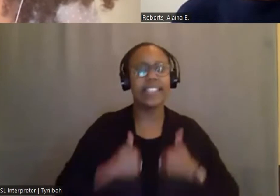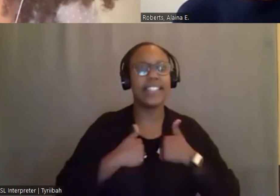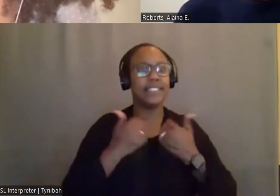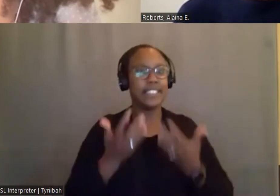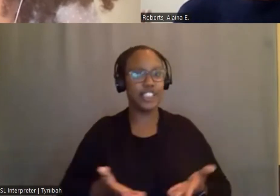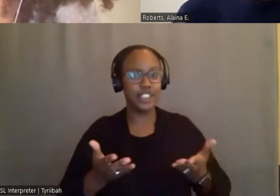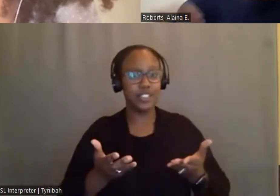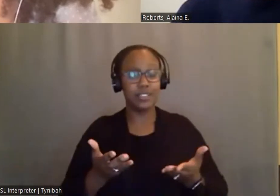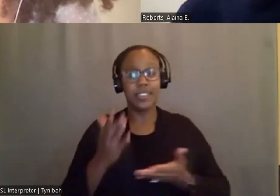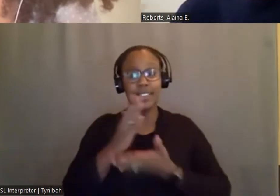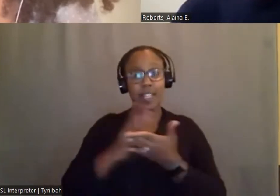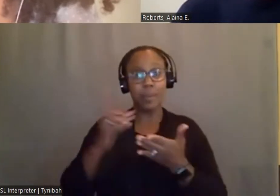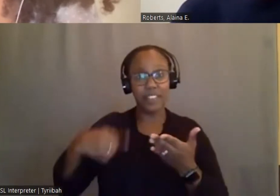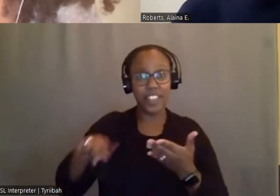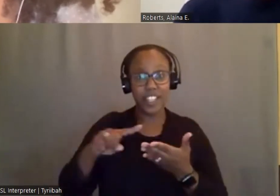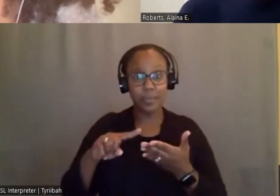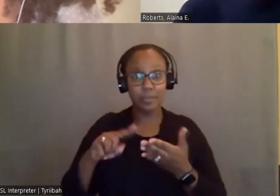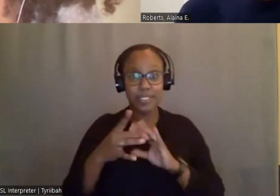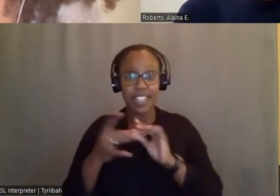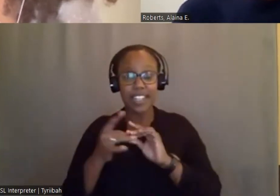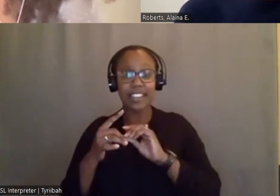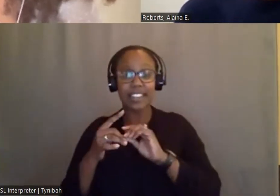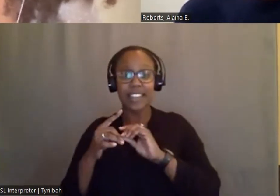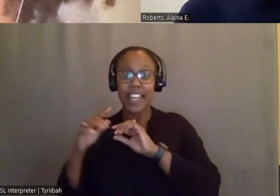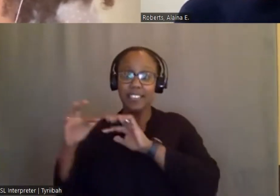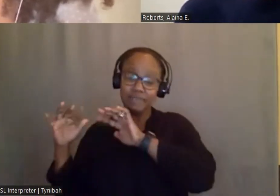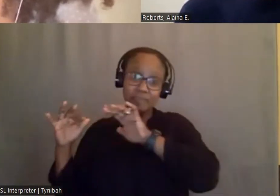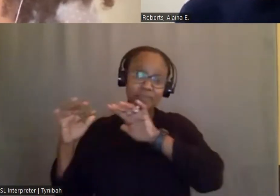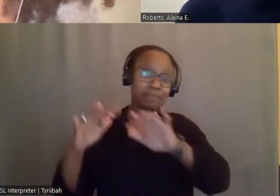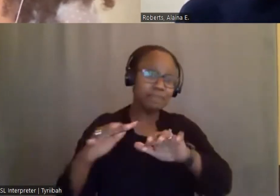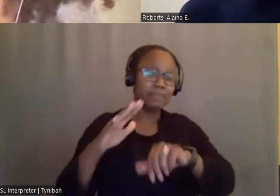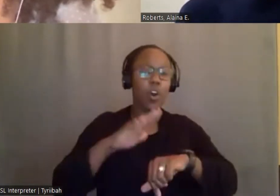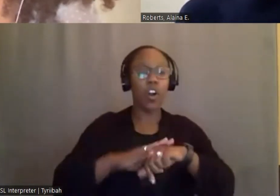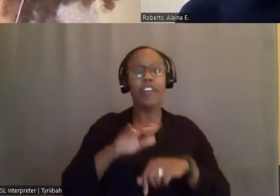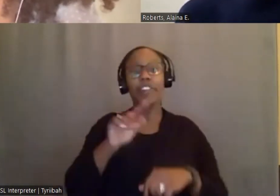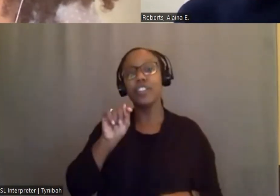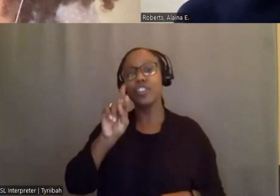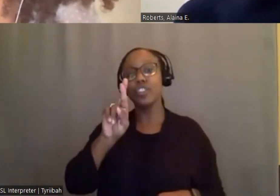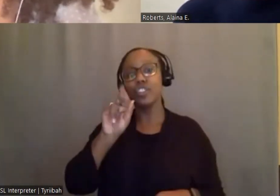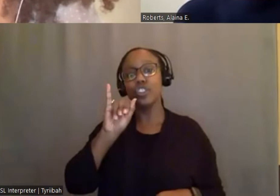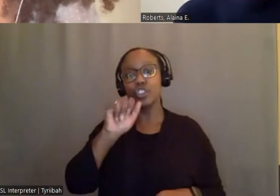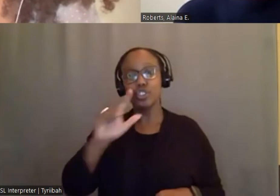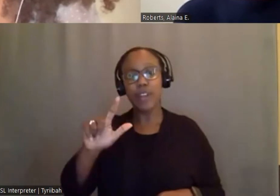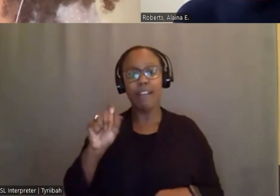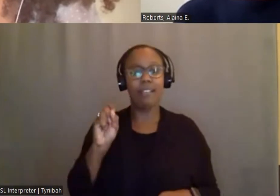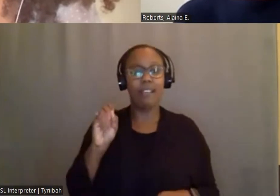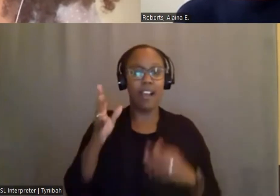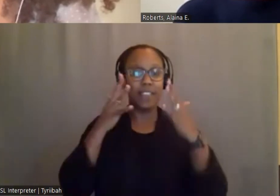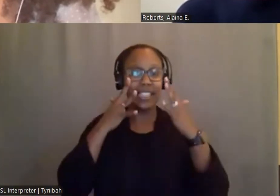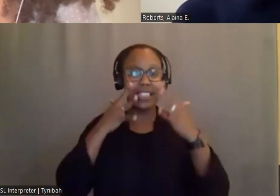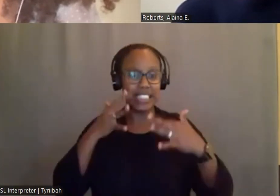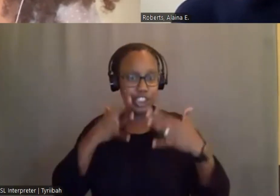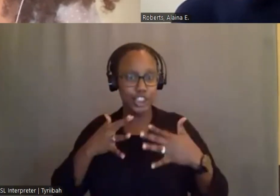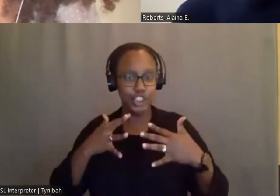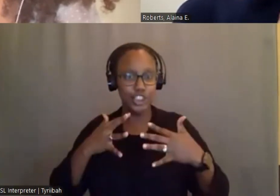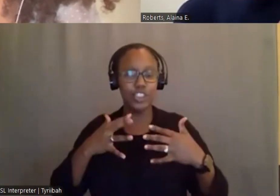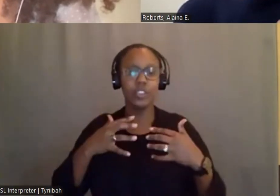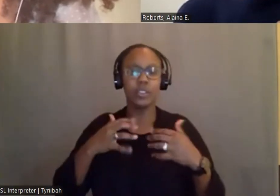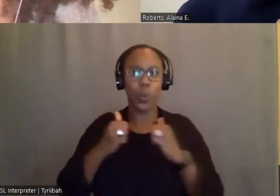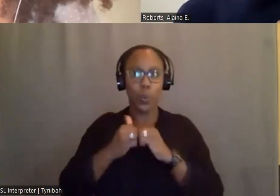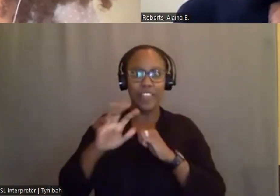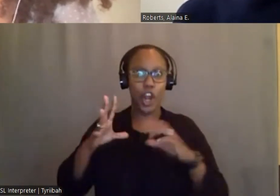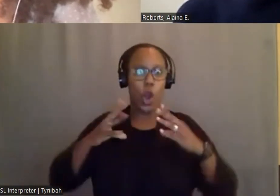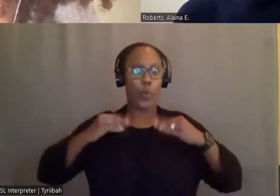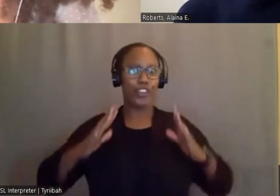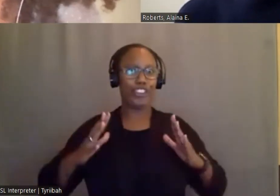them even talk about coming over on the Trail of Tears with their owners, really kind of driving home the importance of